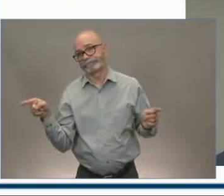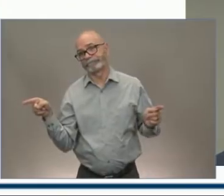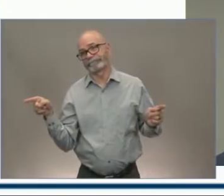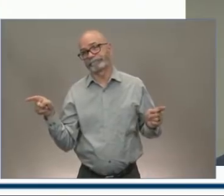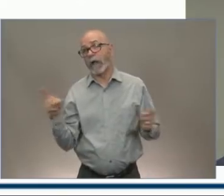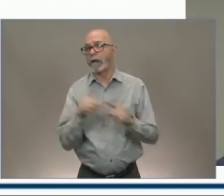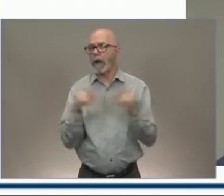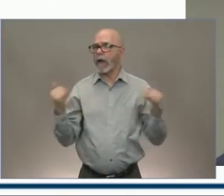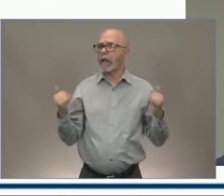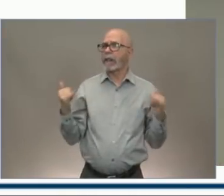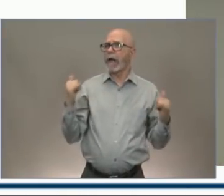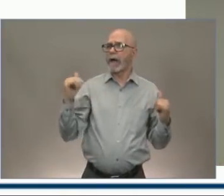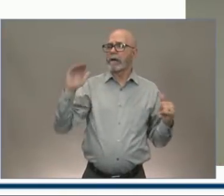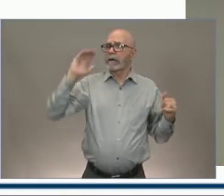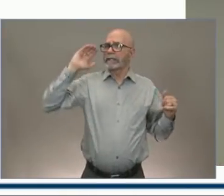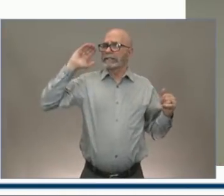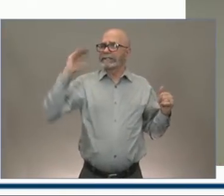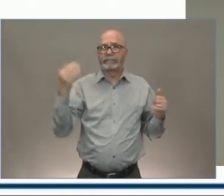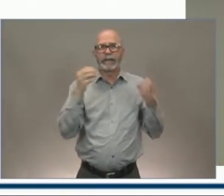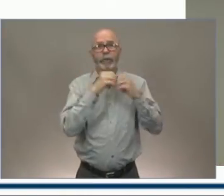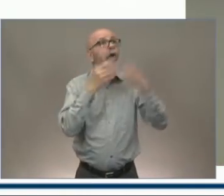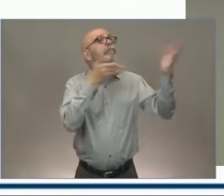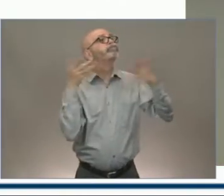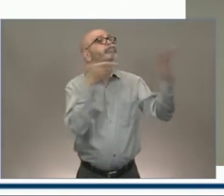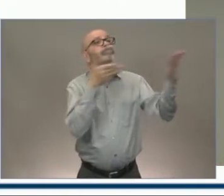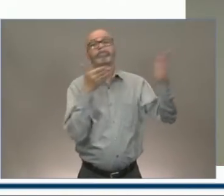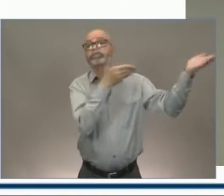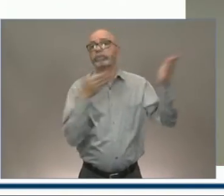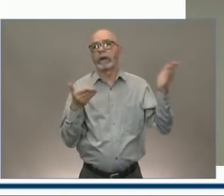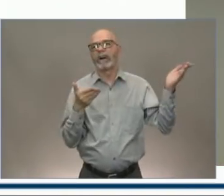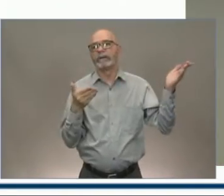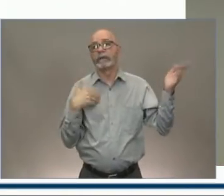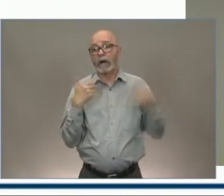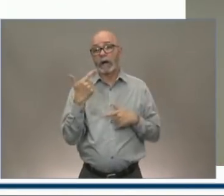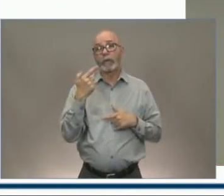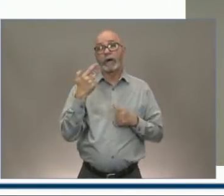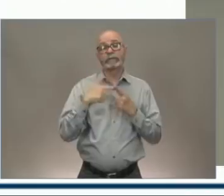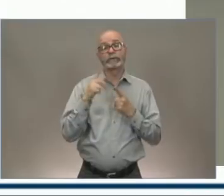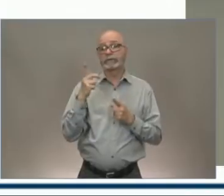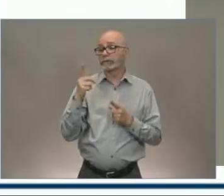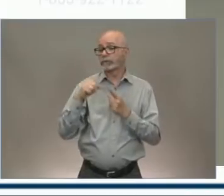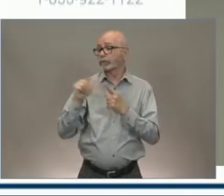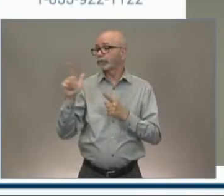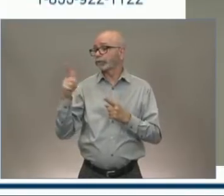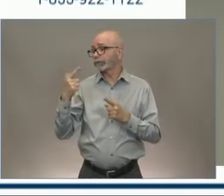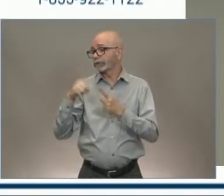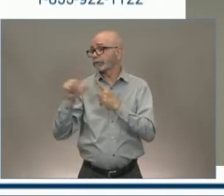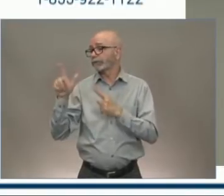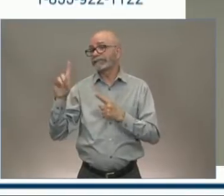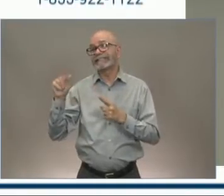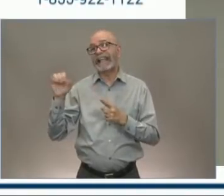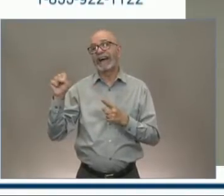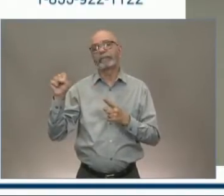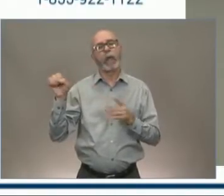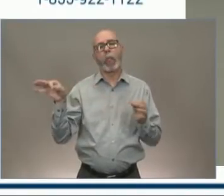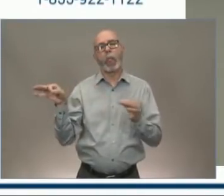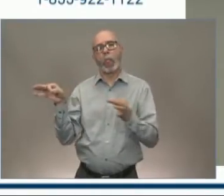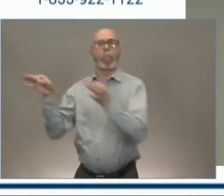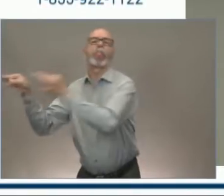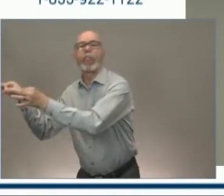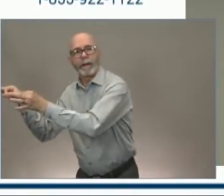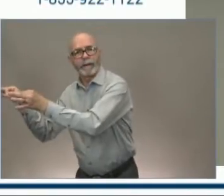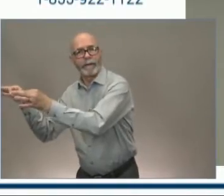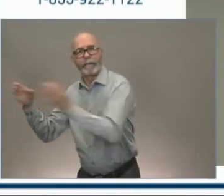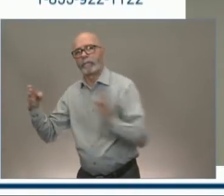is going to be lengthened substantially, we will move away from that, and we'll be able to focus all our vaccine on first dose into people's